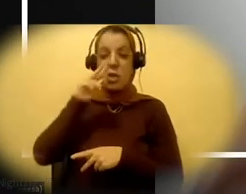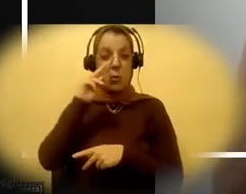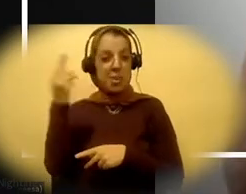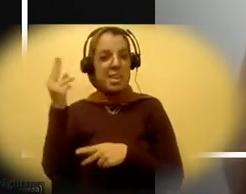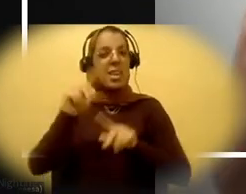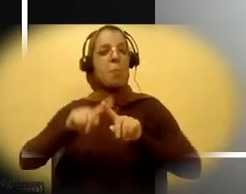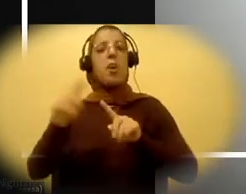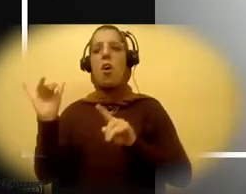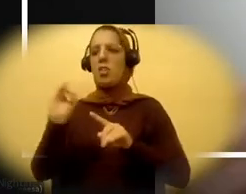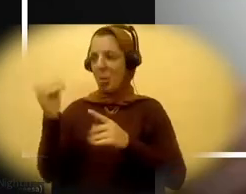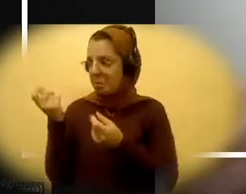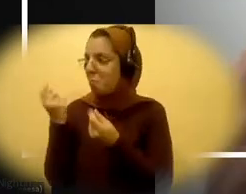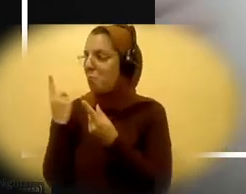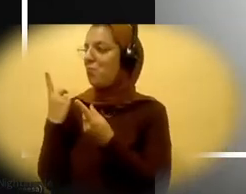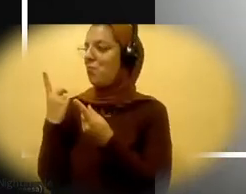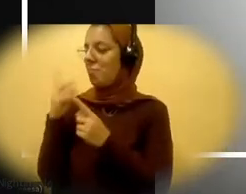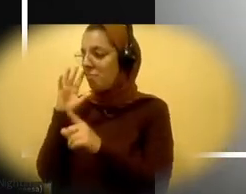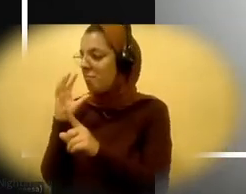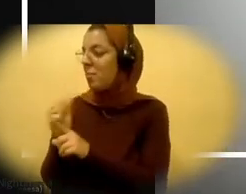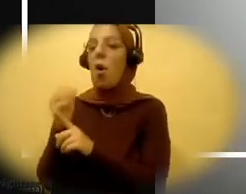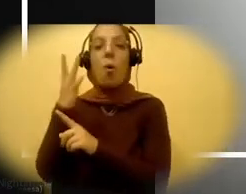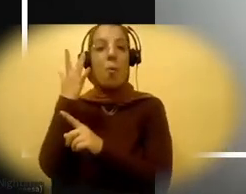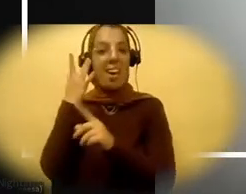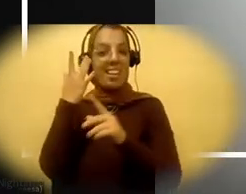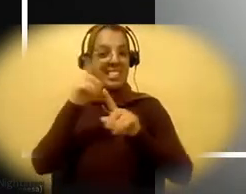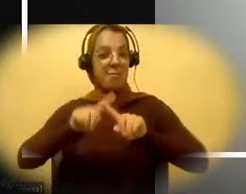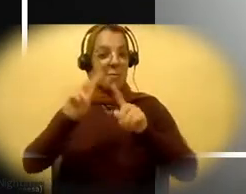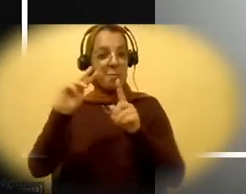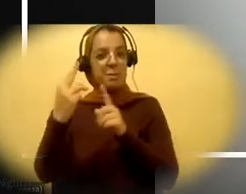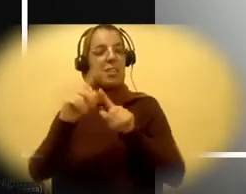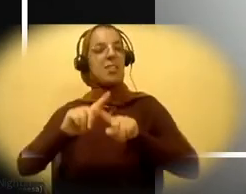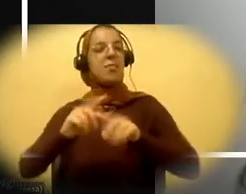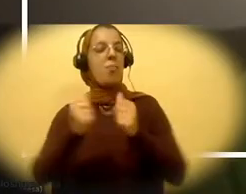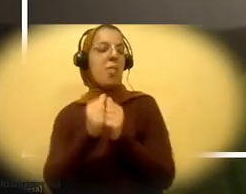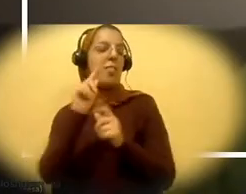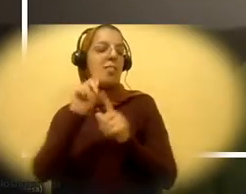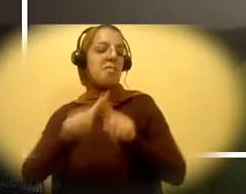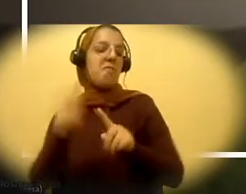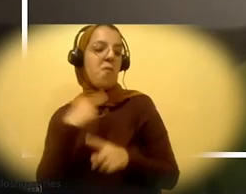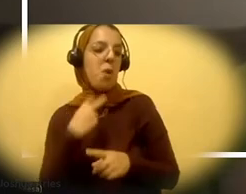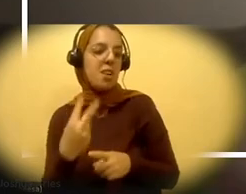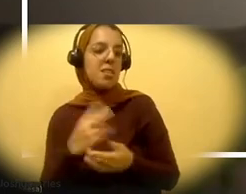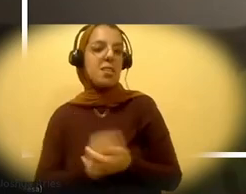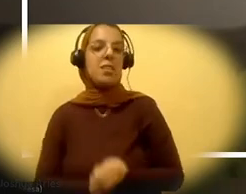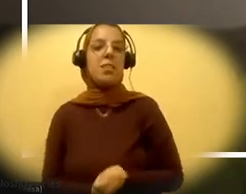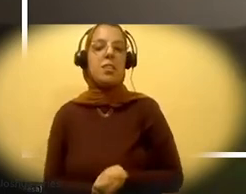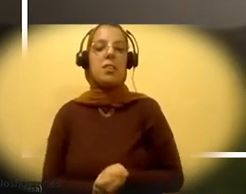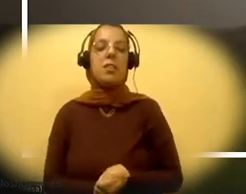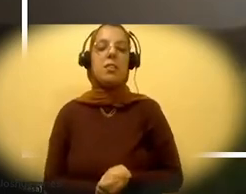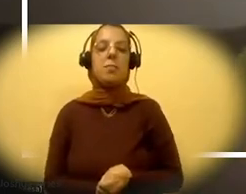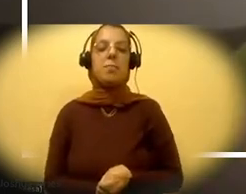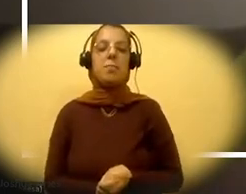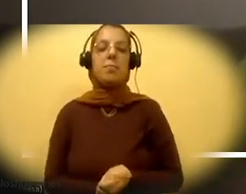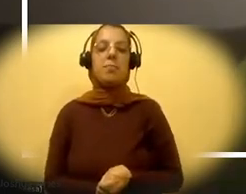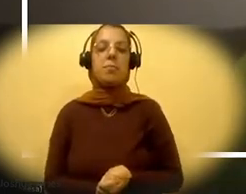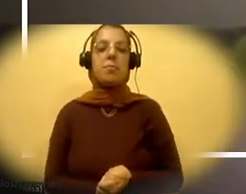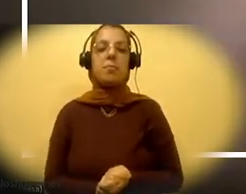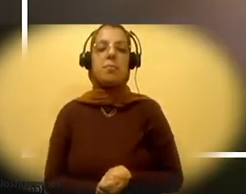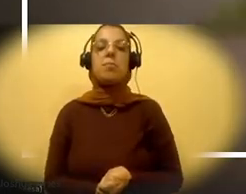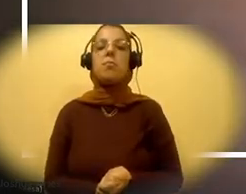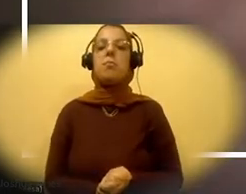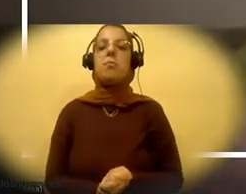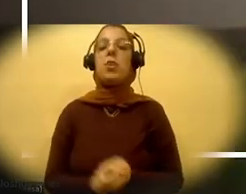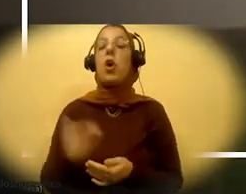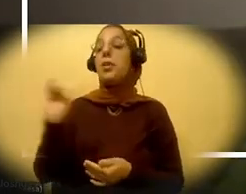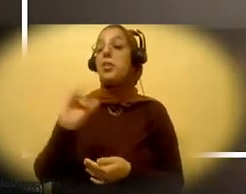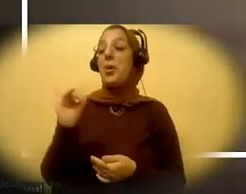compelling because it's a whole different perspective with a different voice. And the thing I inherently like about that is that it's the fact that it's an inherently